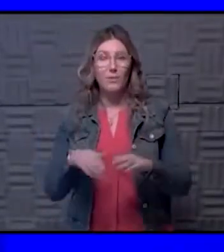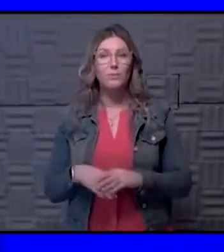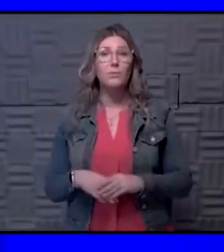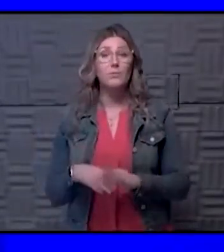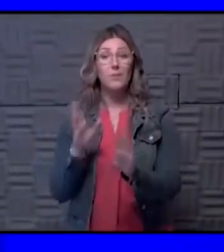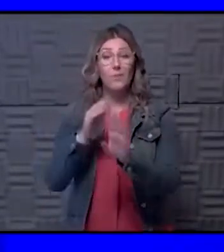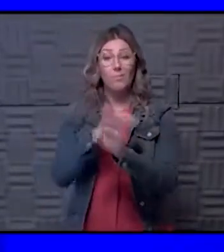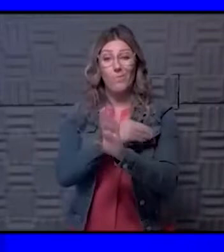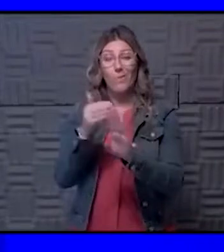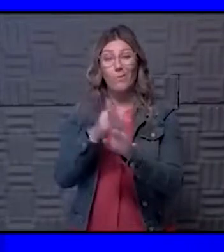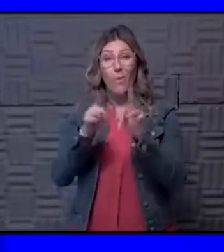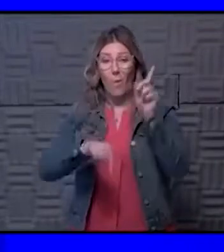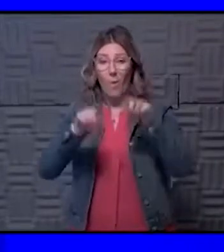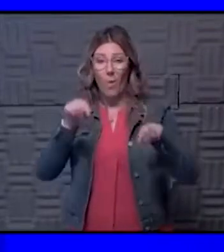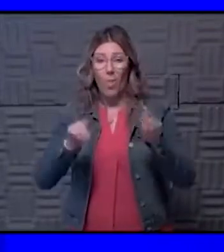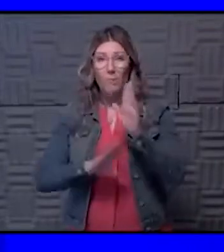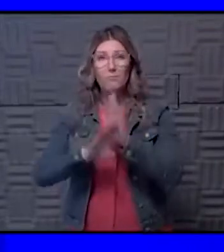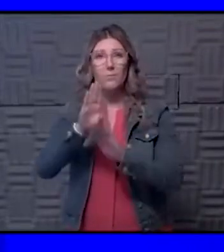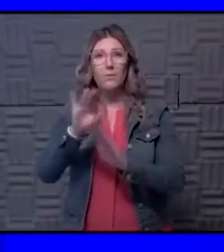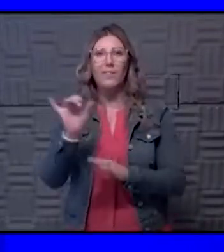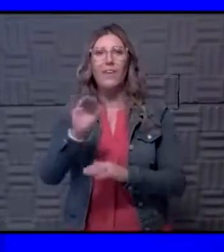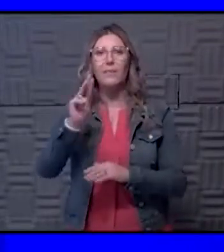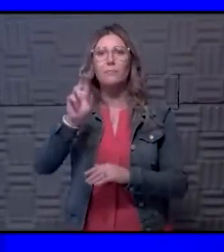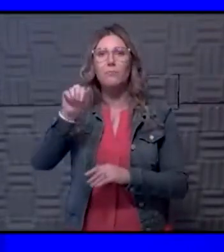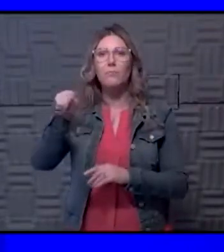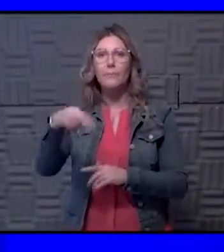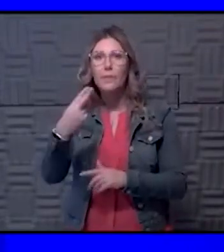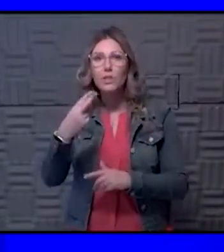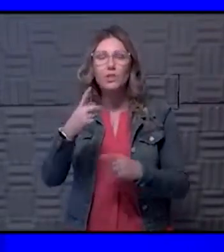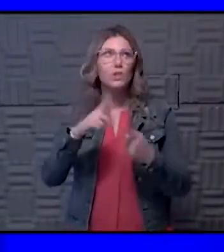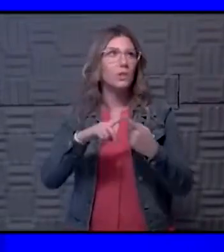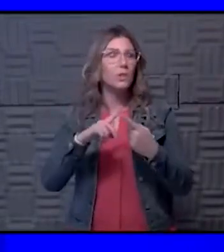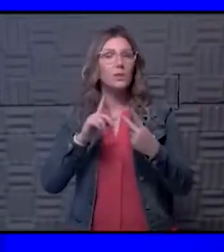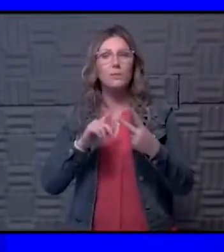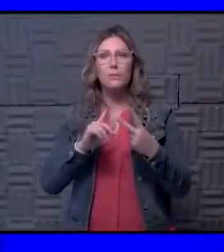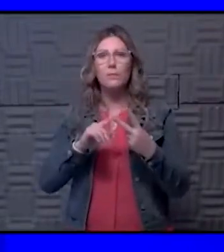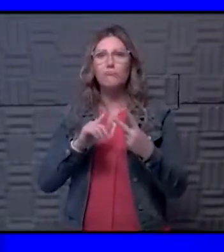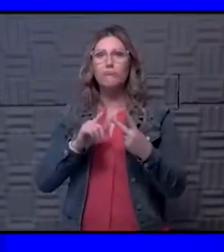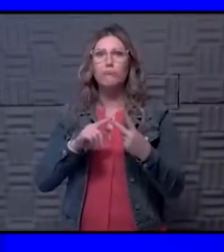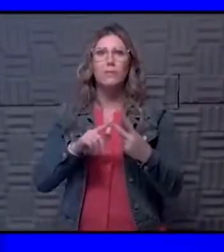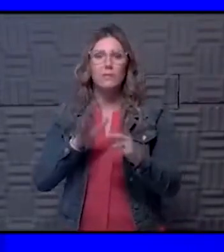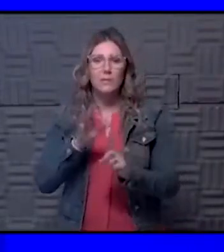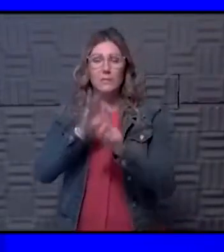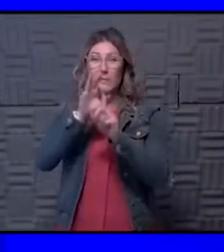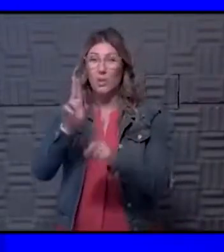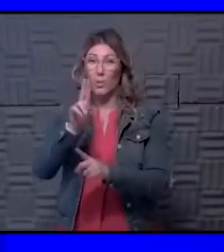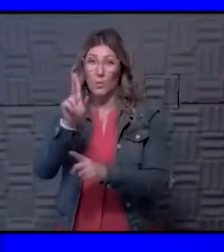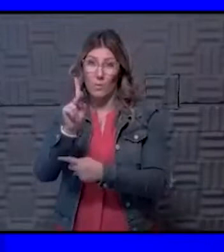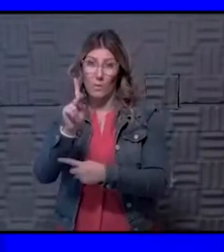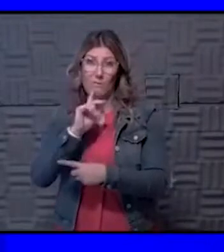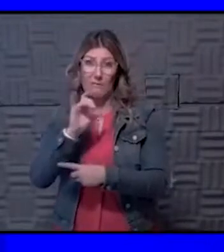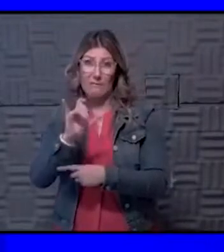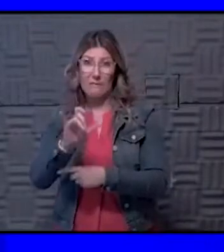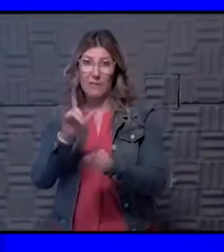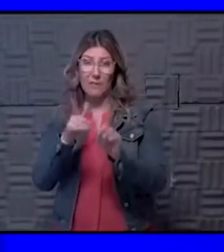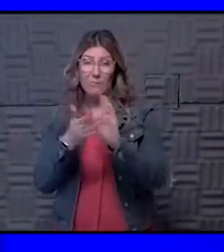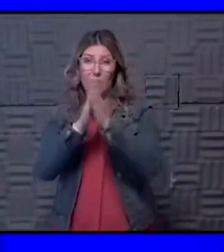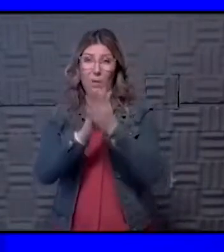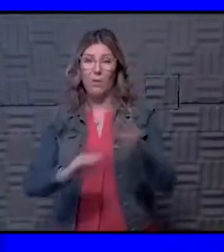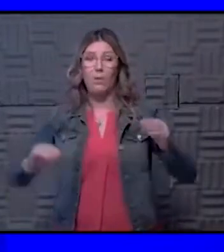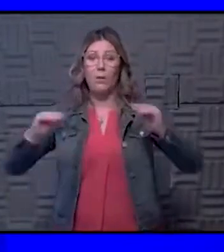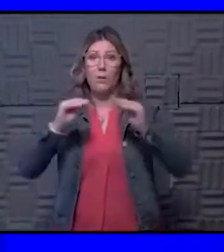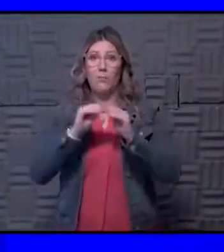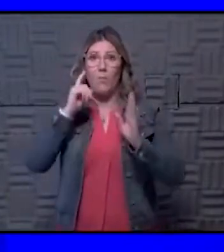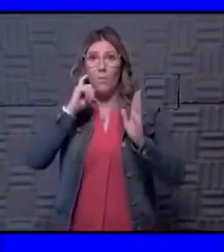the variants were starting to surge more, like the Michigan surge, and we knew that the variant, especially this UK variant, was becoming more prevalent in the United